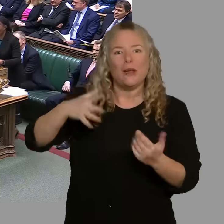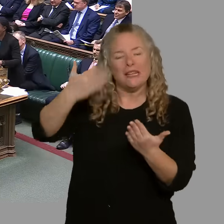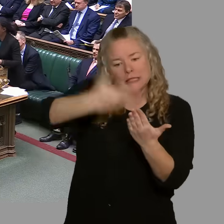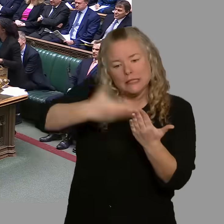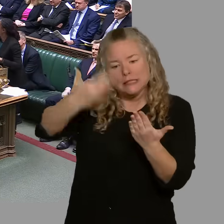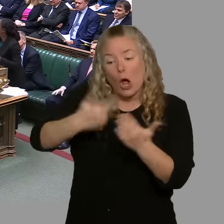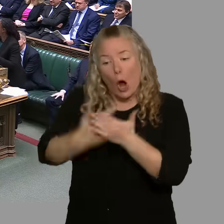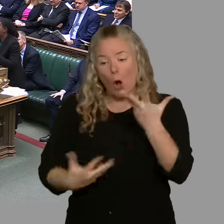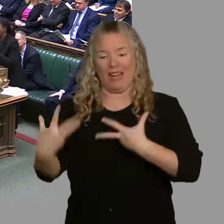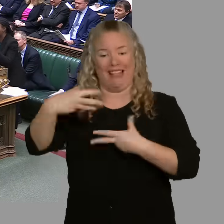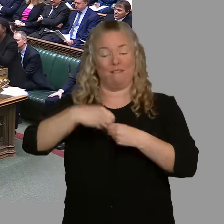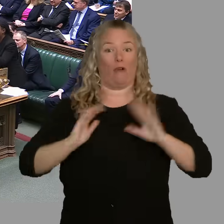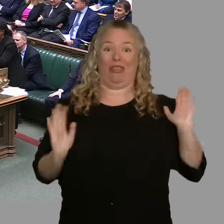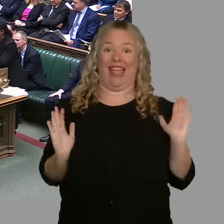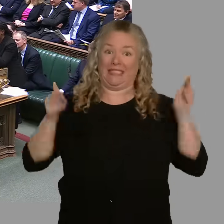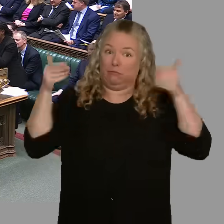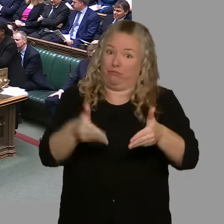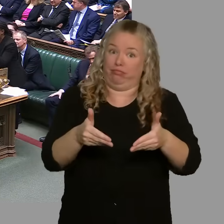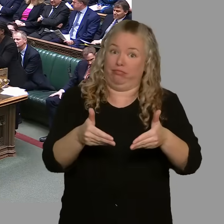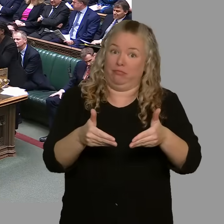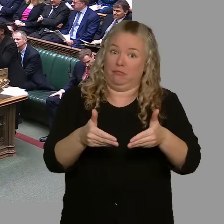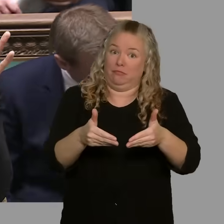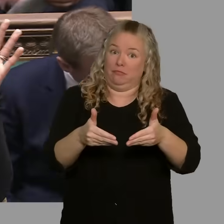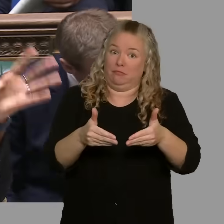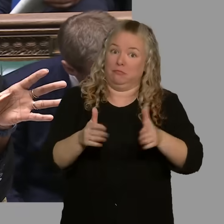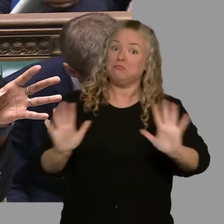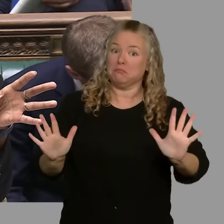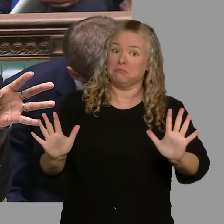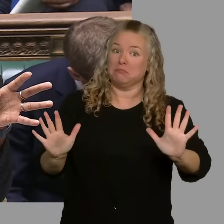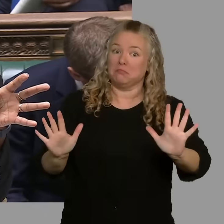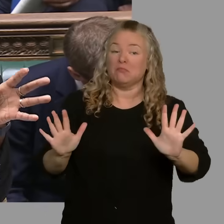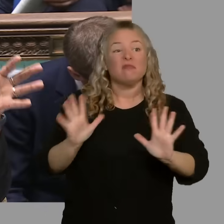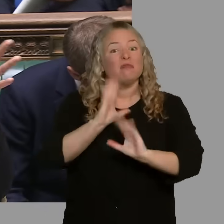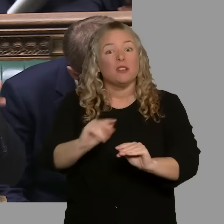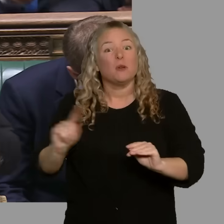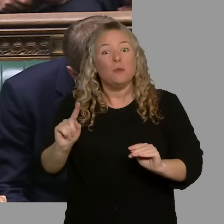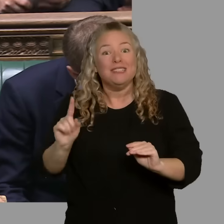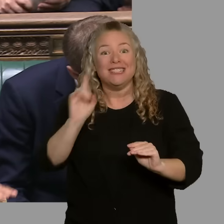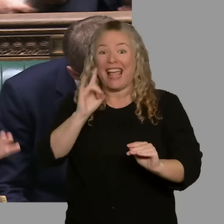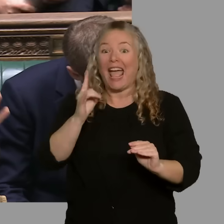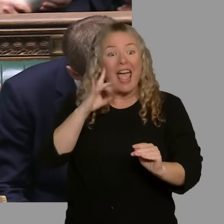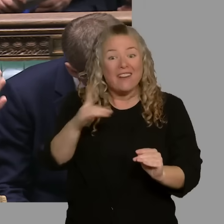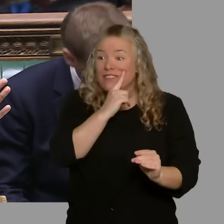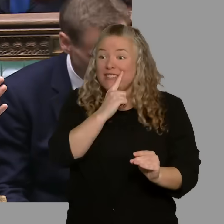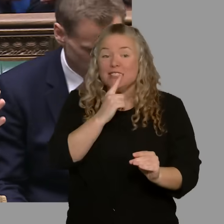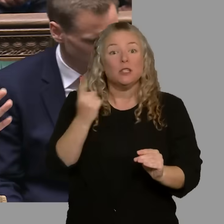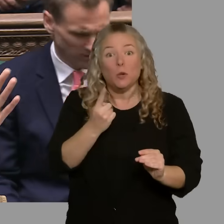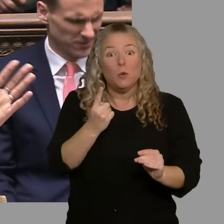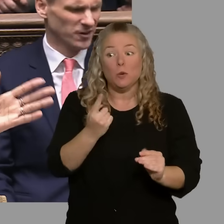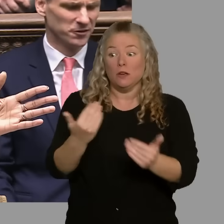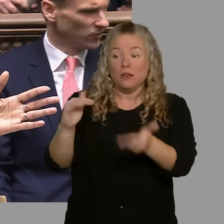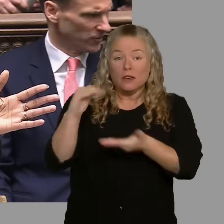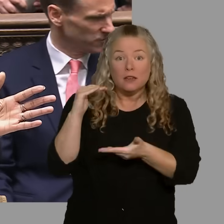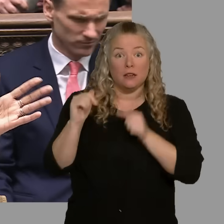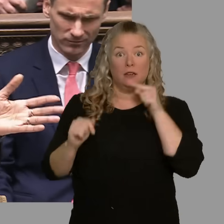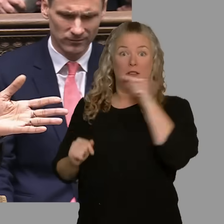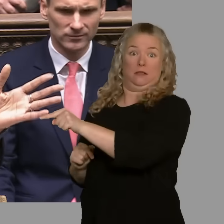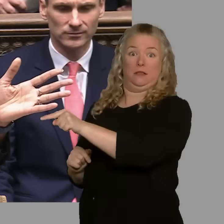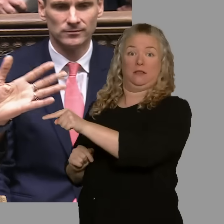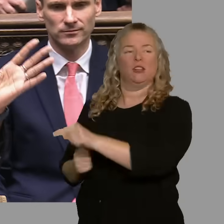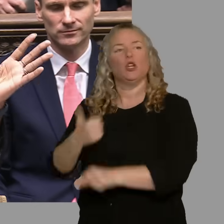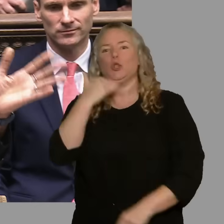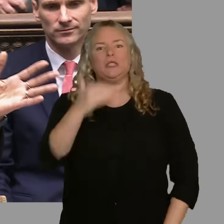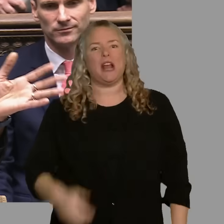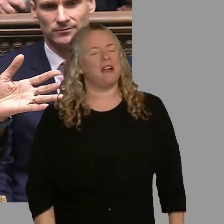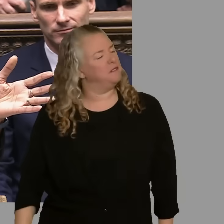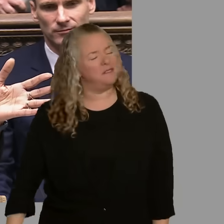Kemi Badenoch. Mr. Speaker, the end of the answer was different from the beginning of the answer. What on earth is the point